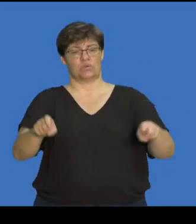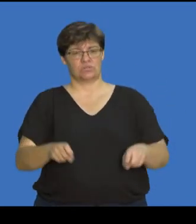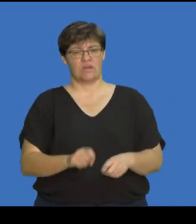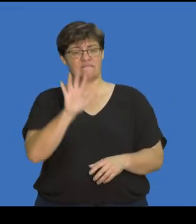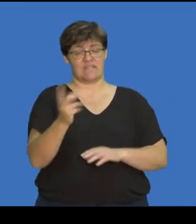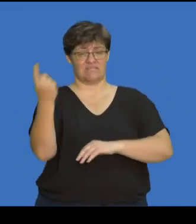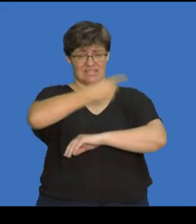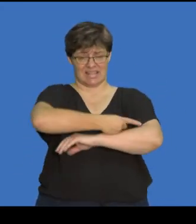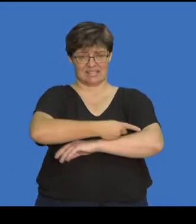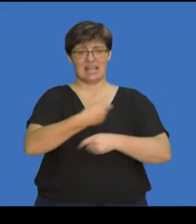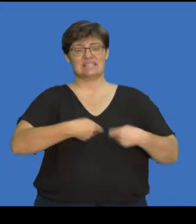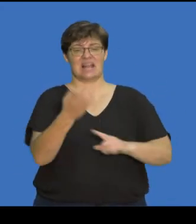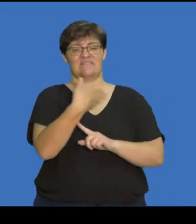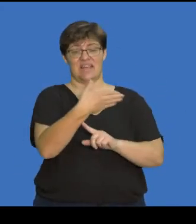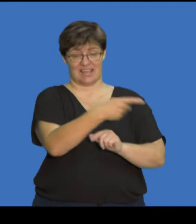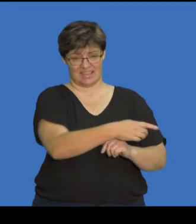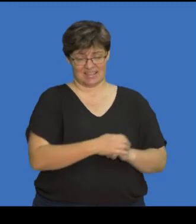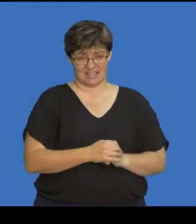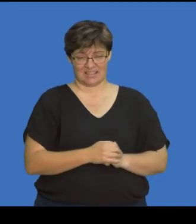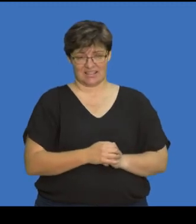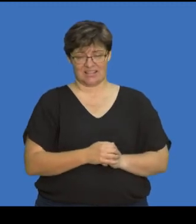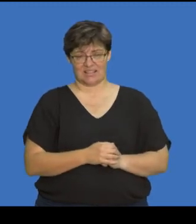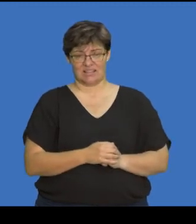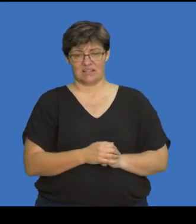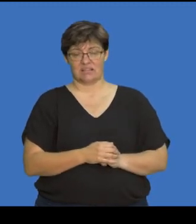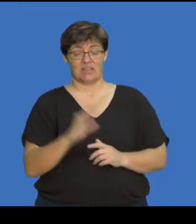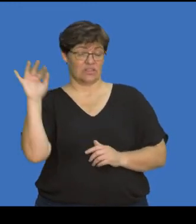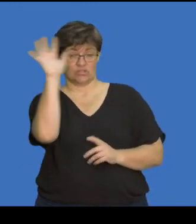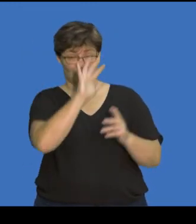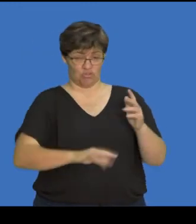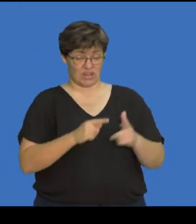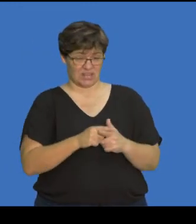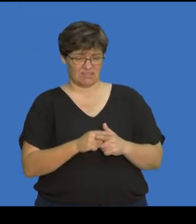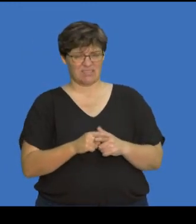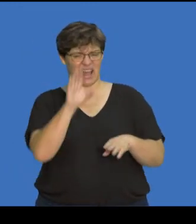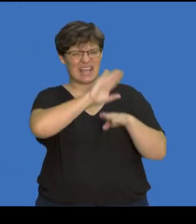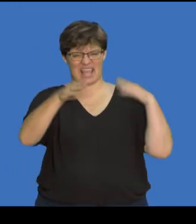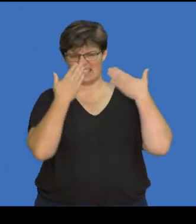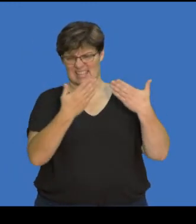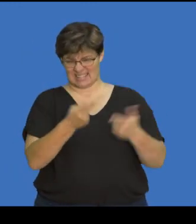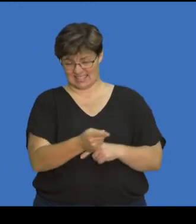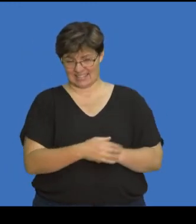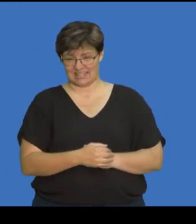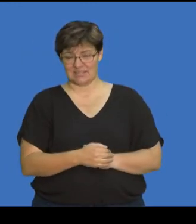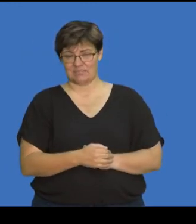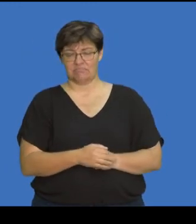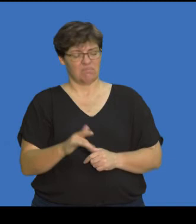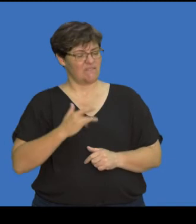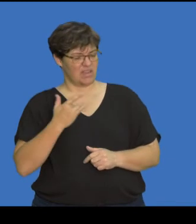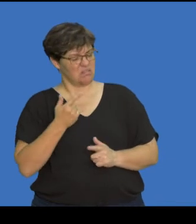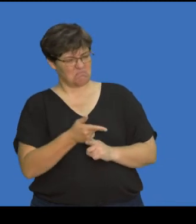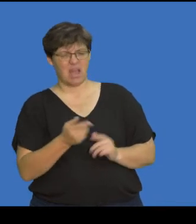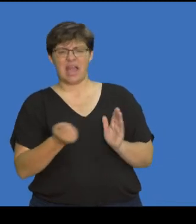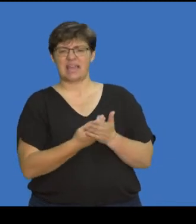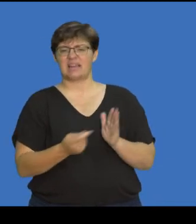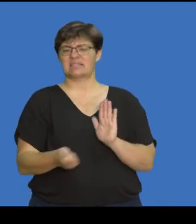to sell his flags. These are the following. This is a scenario. This is a case study that you have, right? He feels that he can sell an